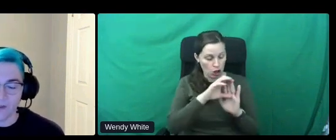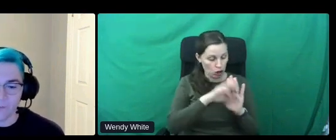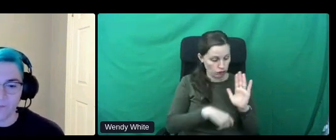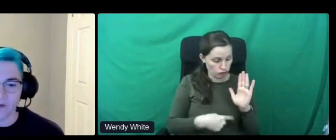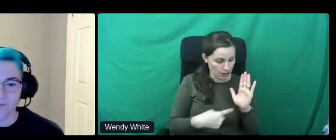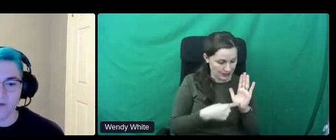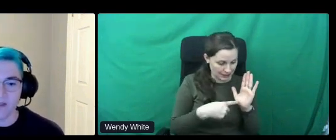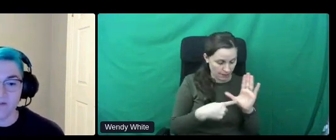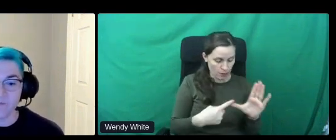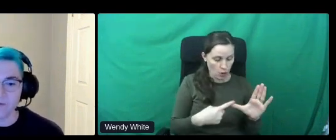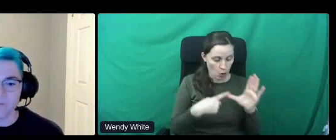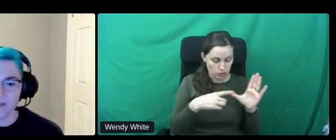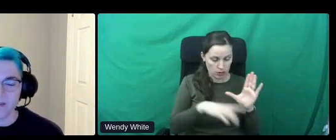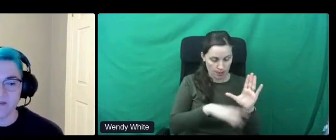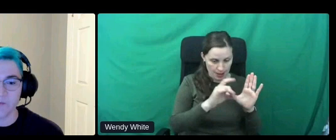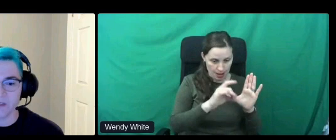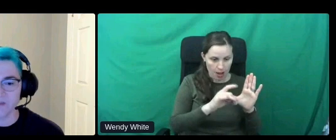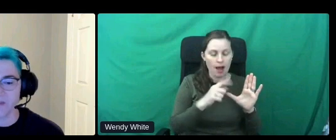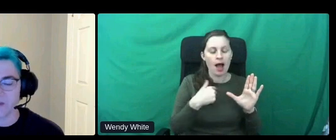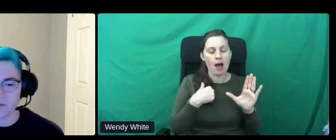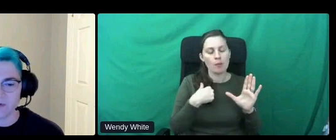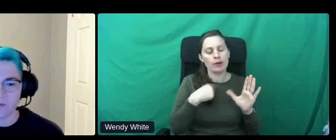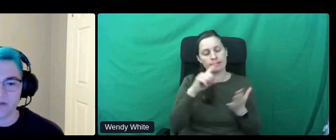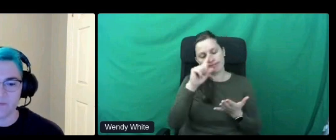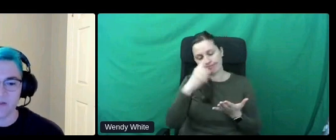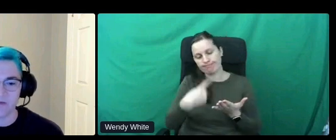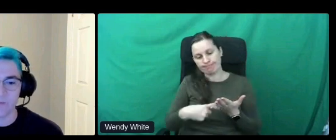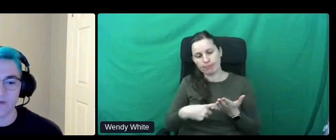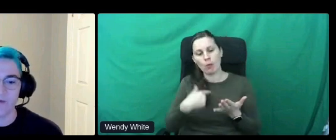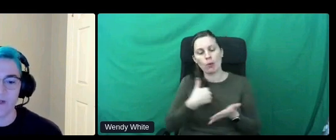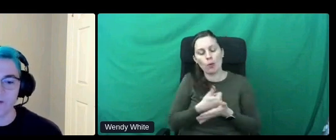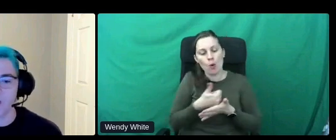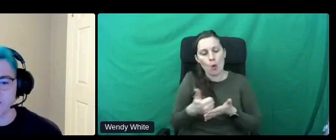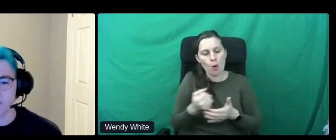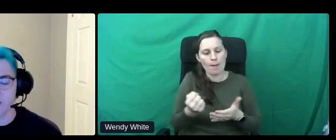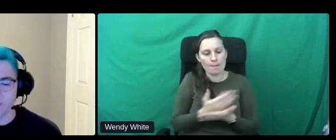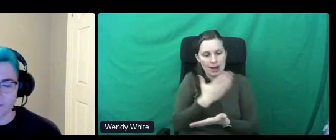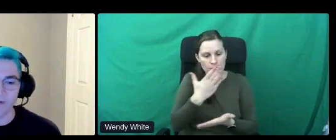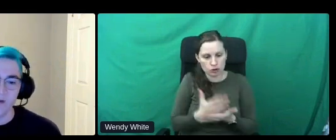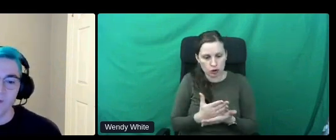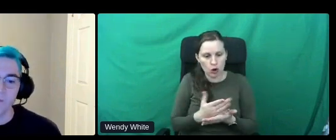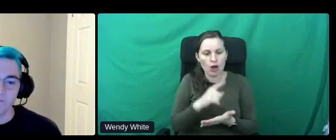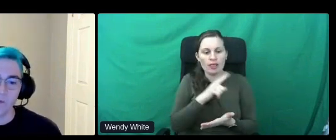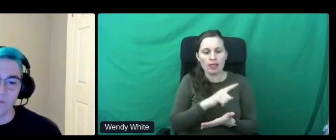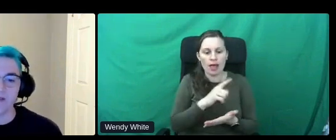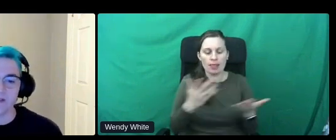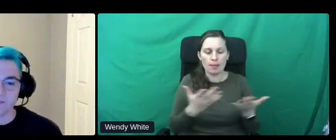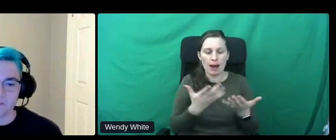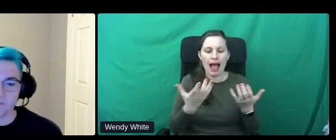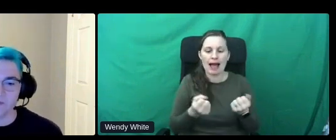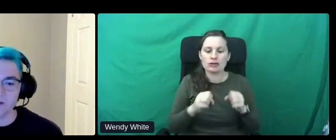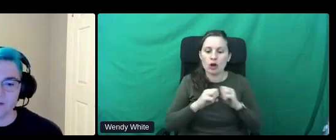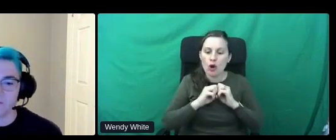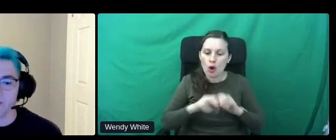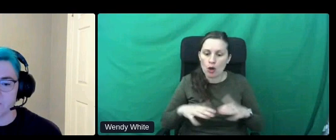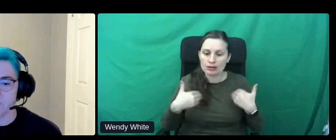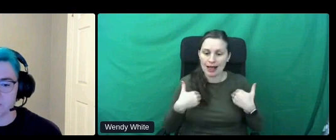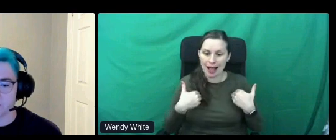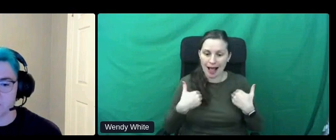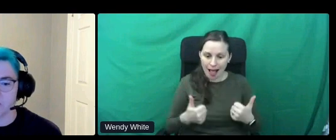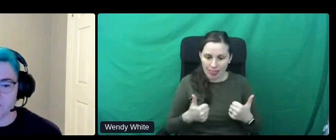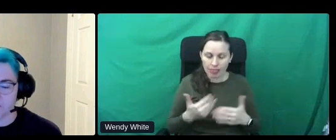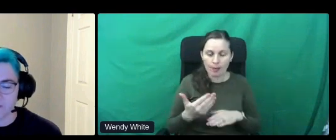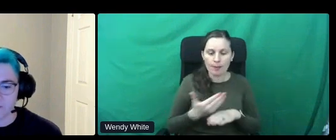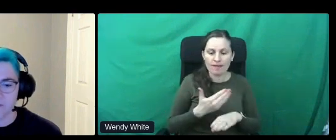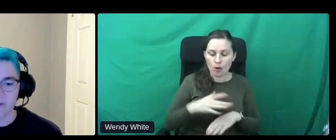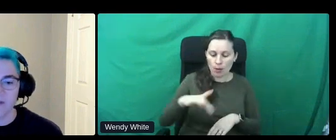auto pickup. And we made a determination that we would always make sure the player had lost health before we picked up some like a rage crystal